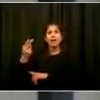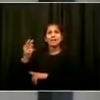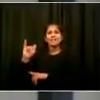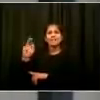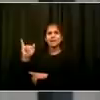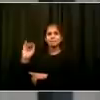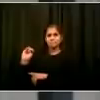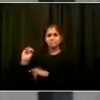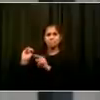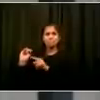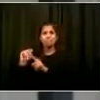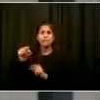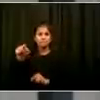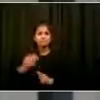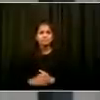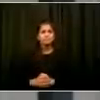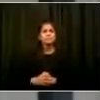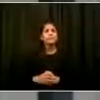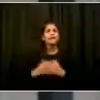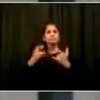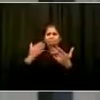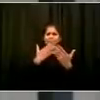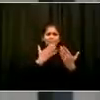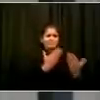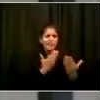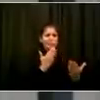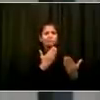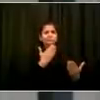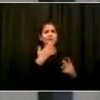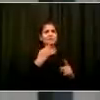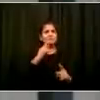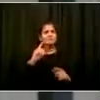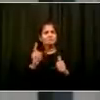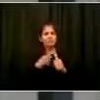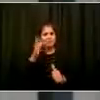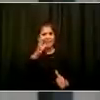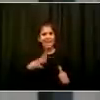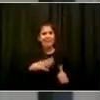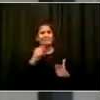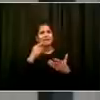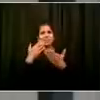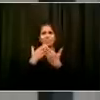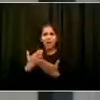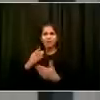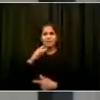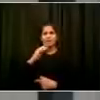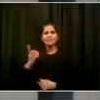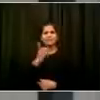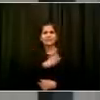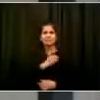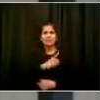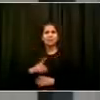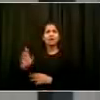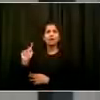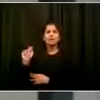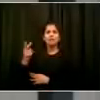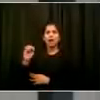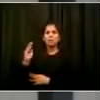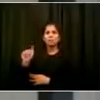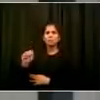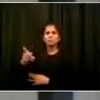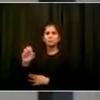and Deputy Mayor Thompson for all of the amazing leadership on the Task Force of Racial Equity and Inclusion. And last